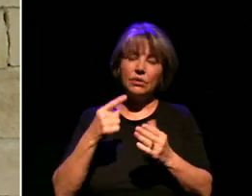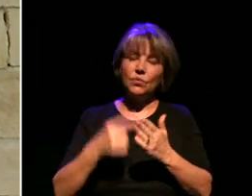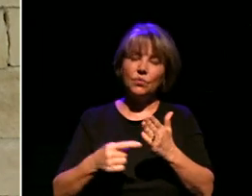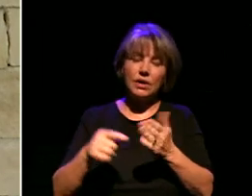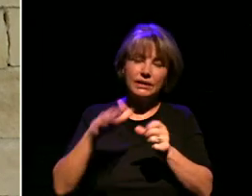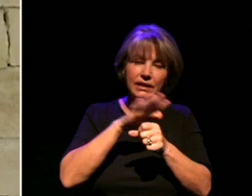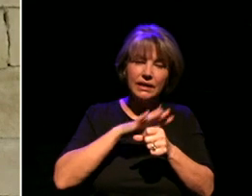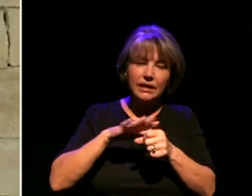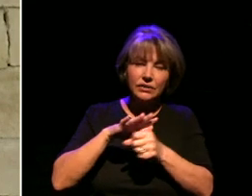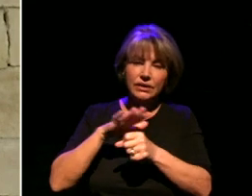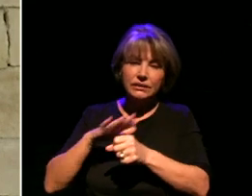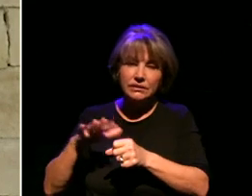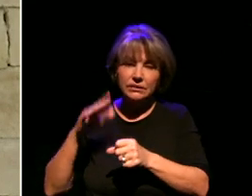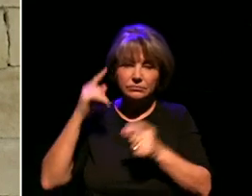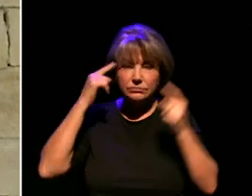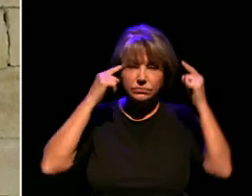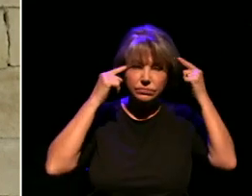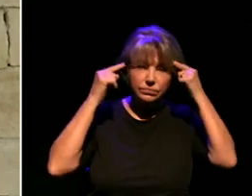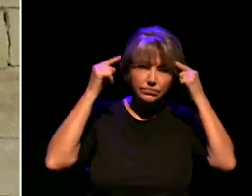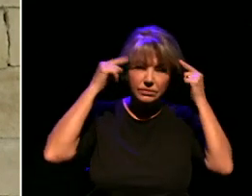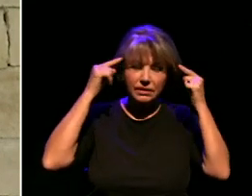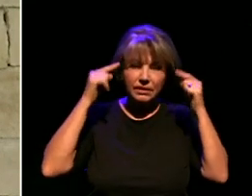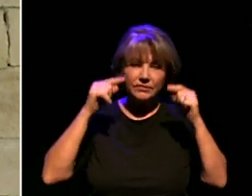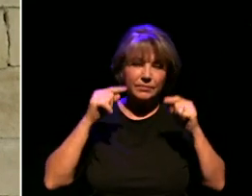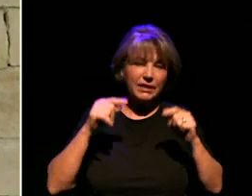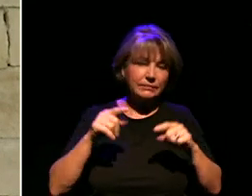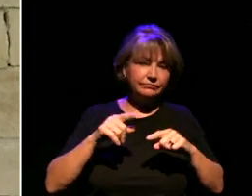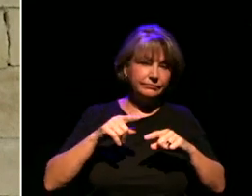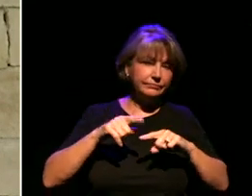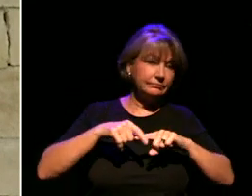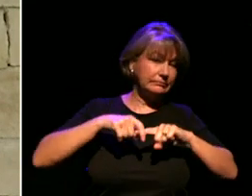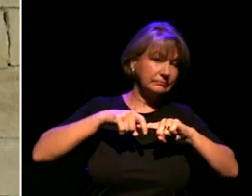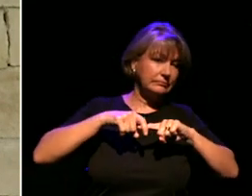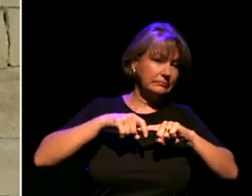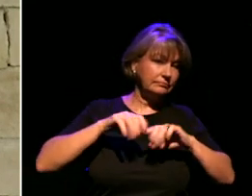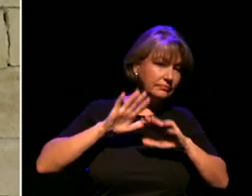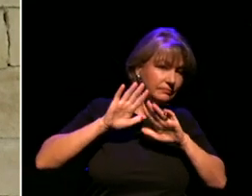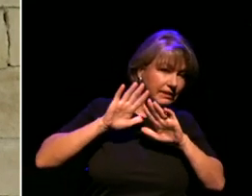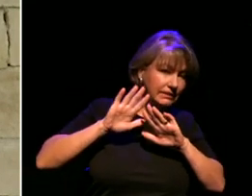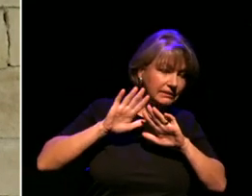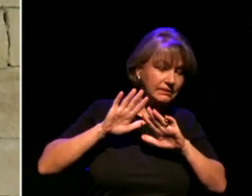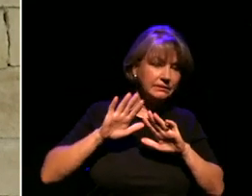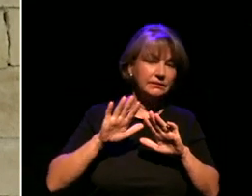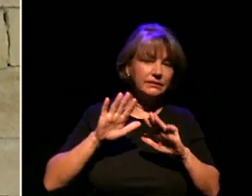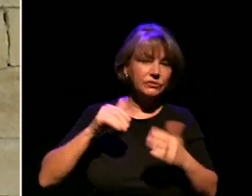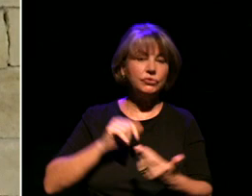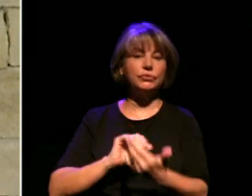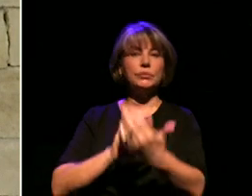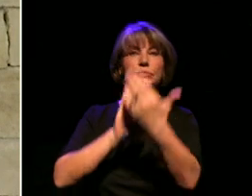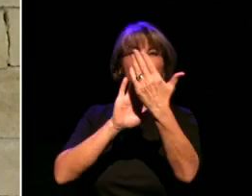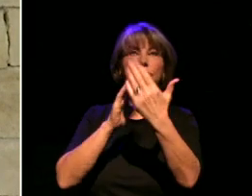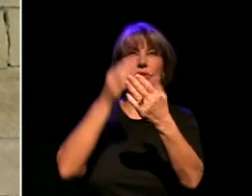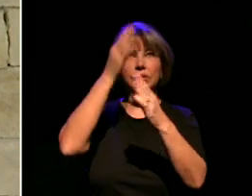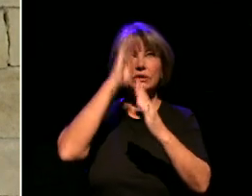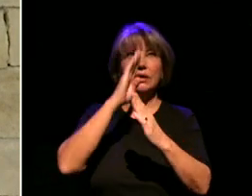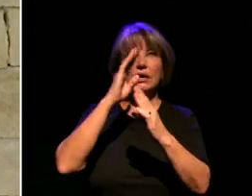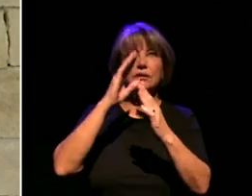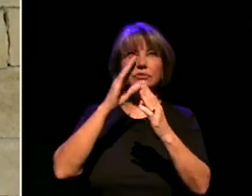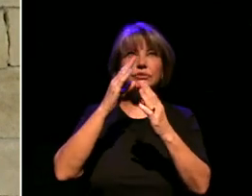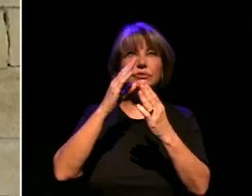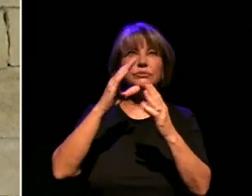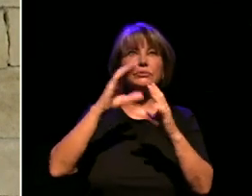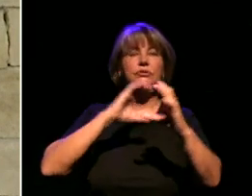your life have you been reluctant to approach the God of the universe with? What areas of your life have you